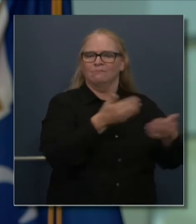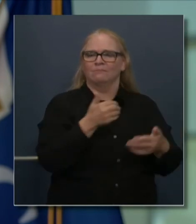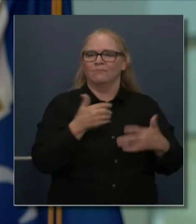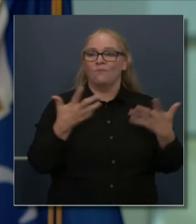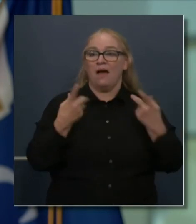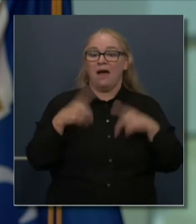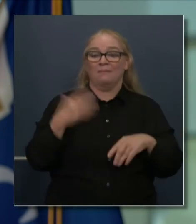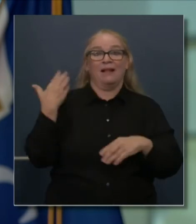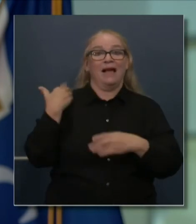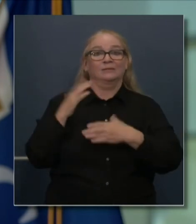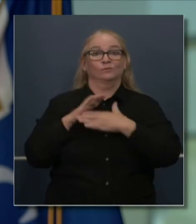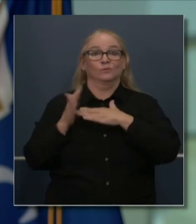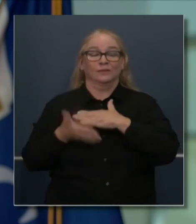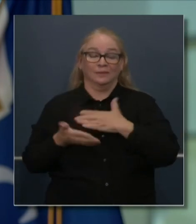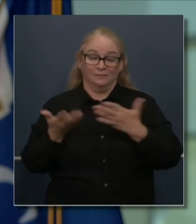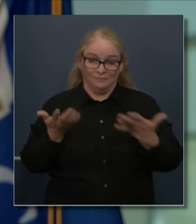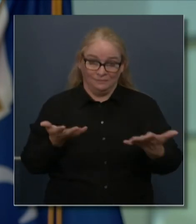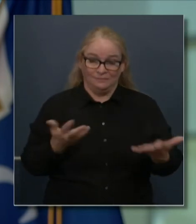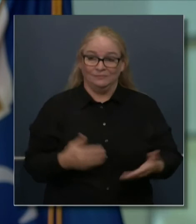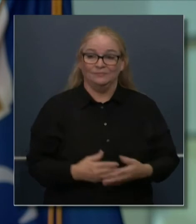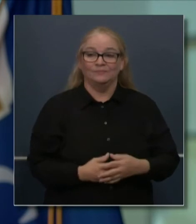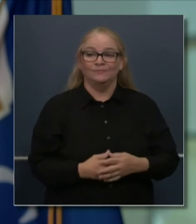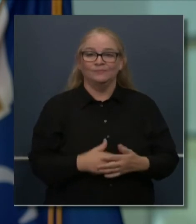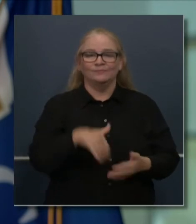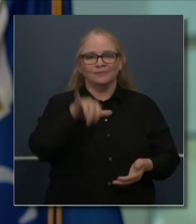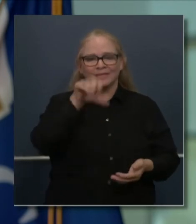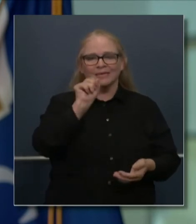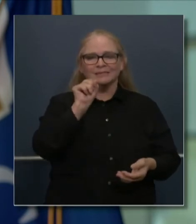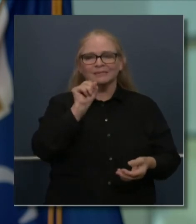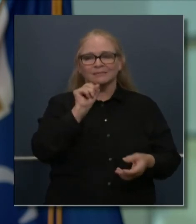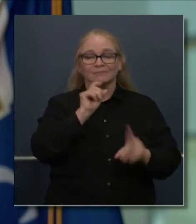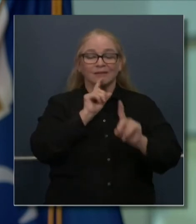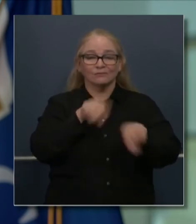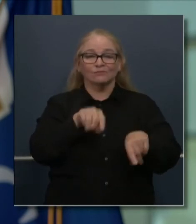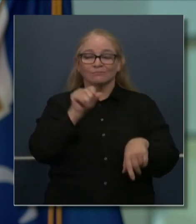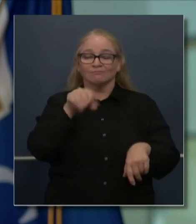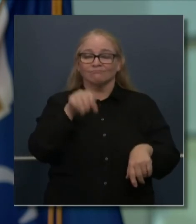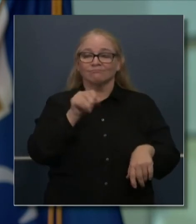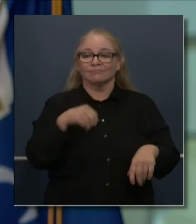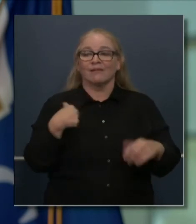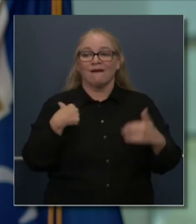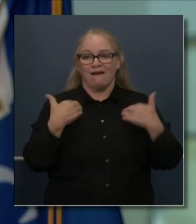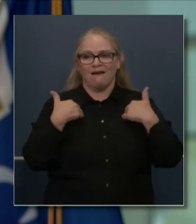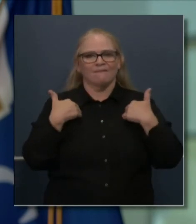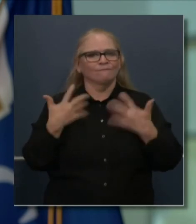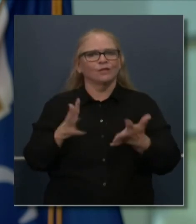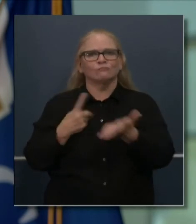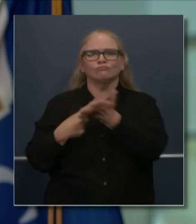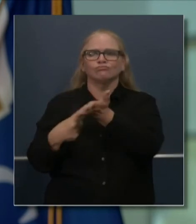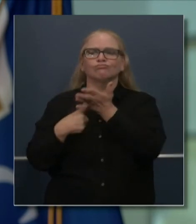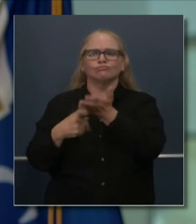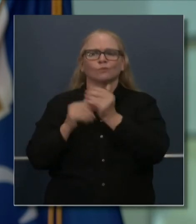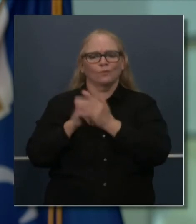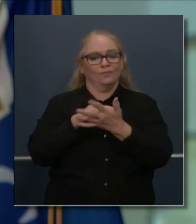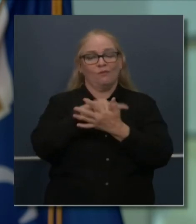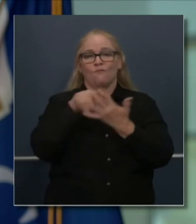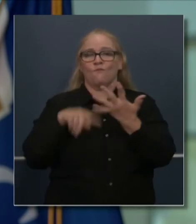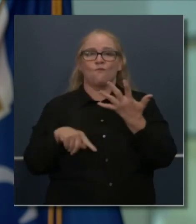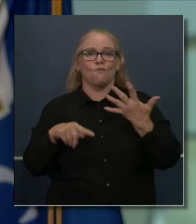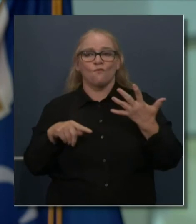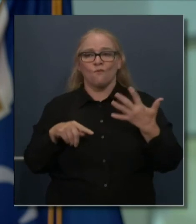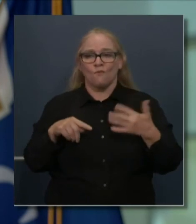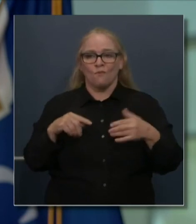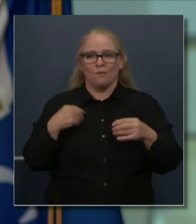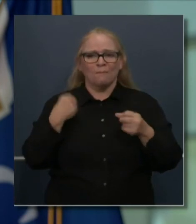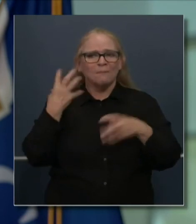is yes, we have been in active conversations. I have personally for a number of years in this space, and